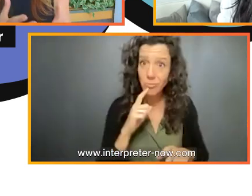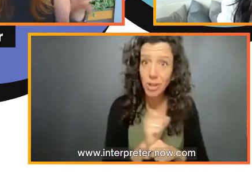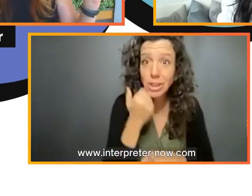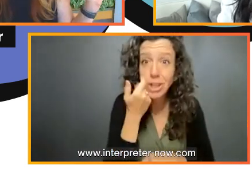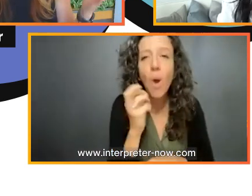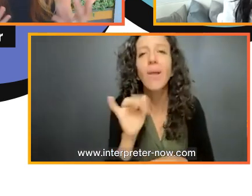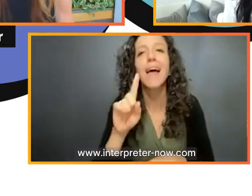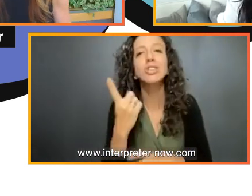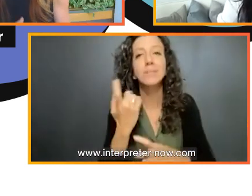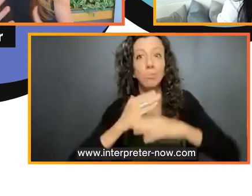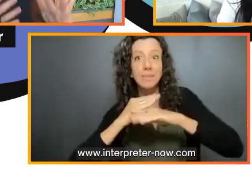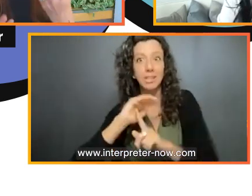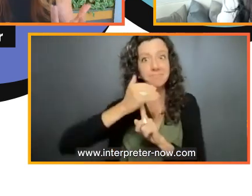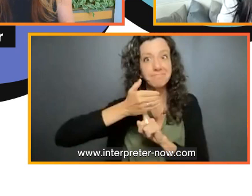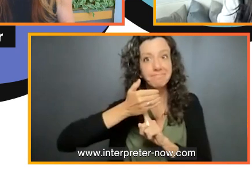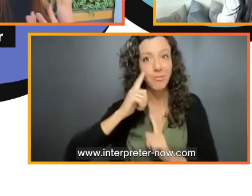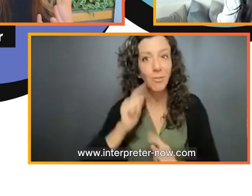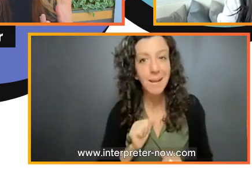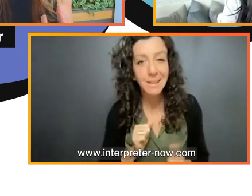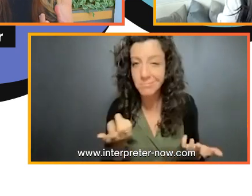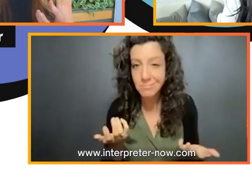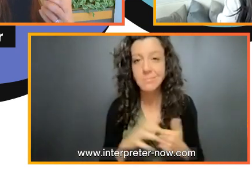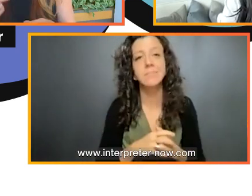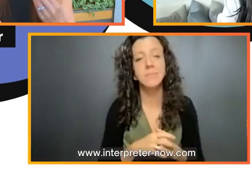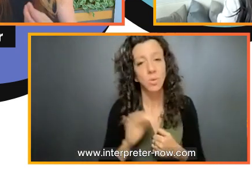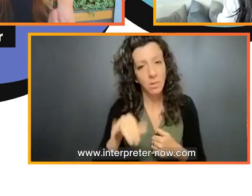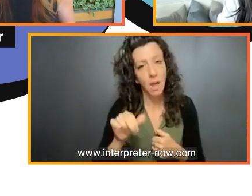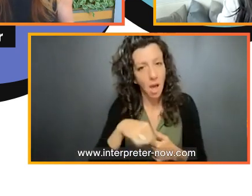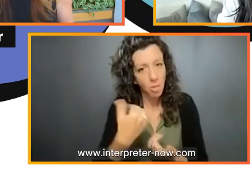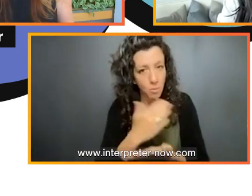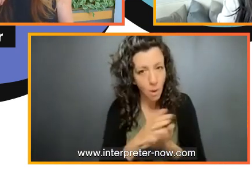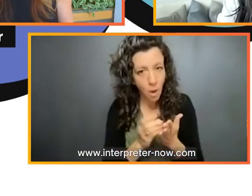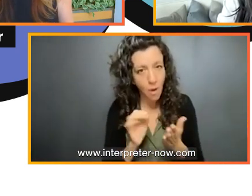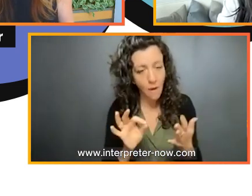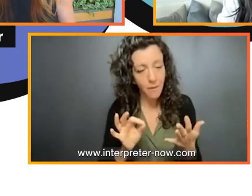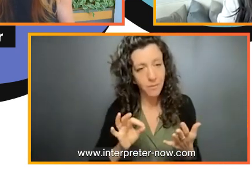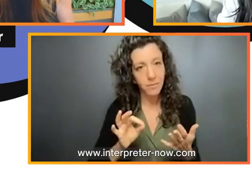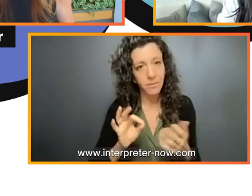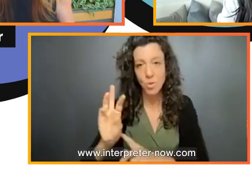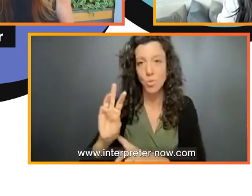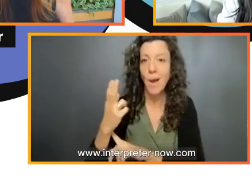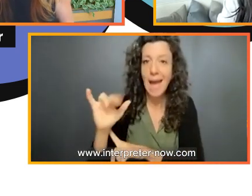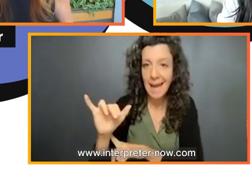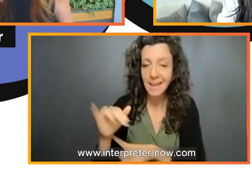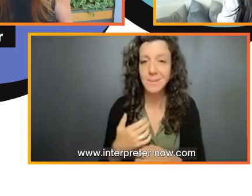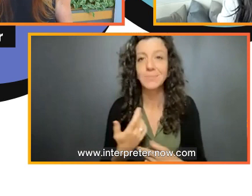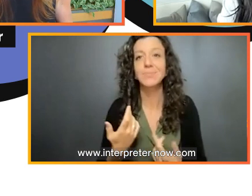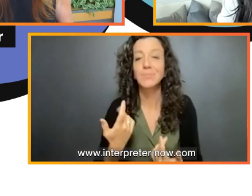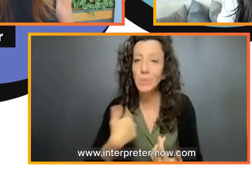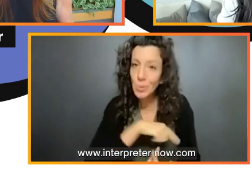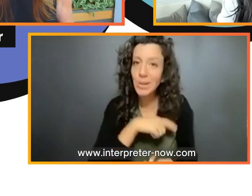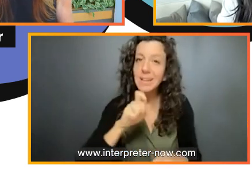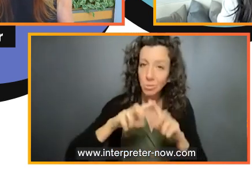just a protection, right? And so that is, I think, one aspect of the why. We need